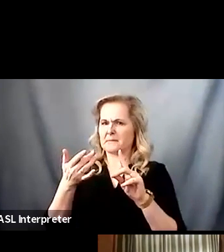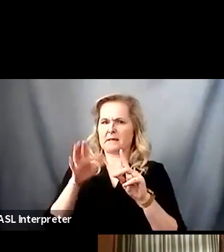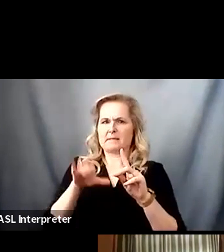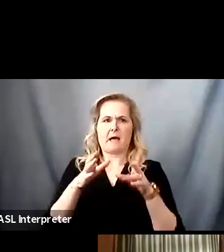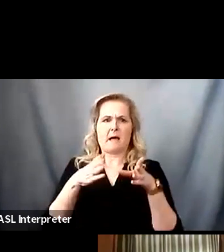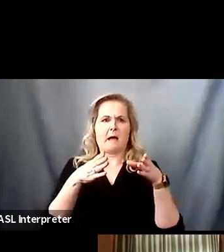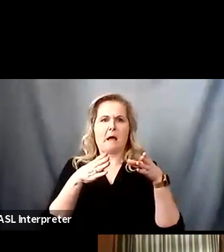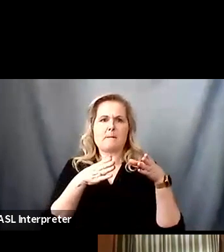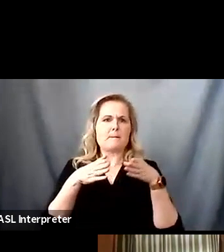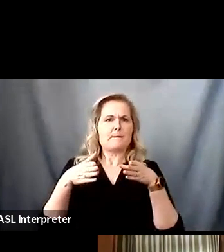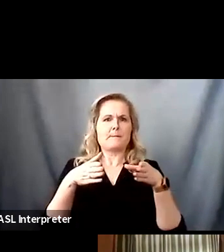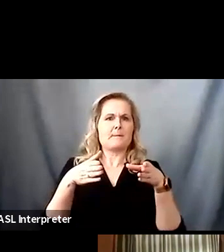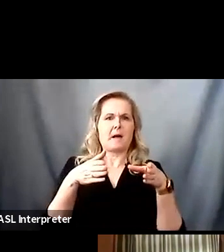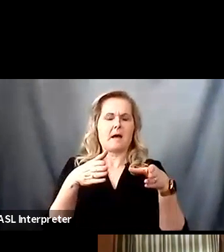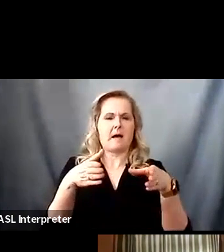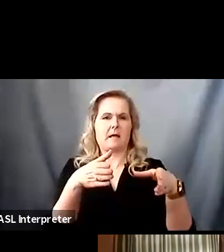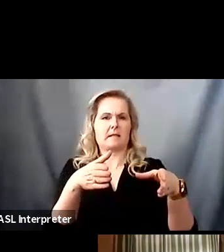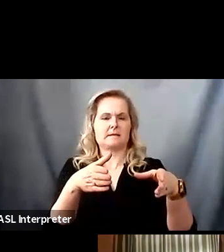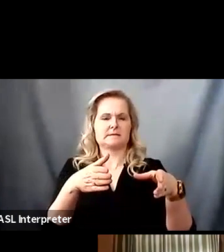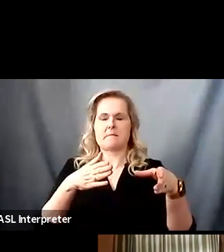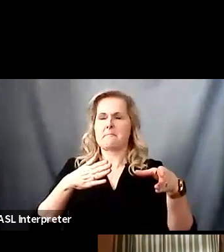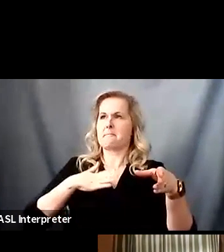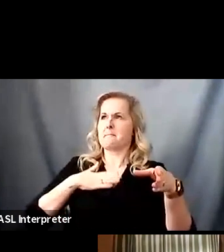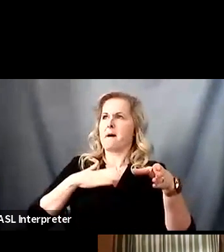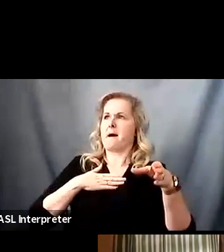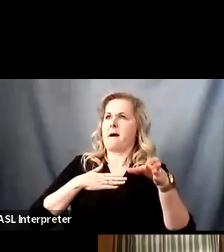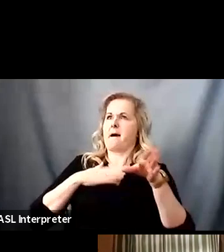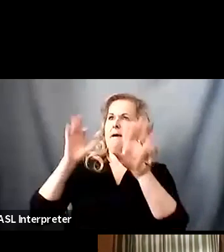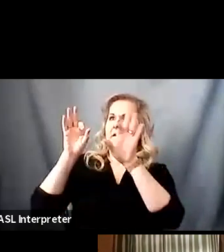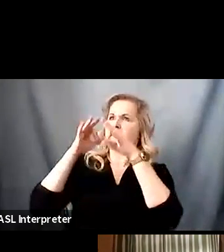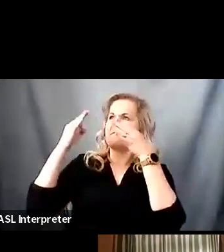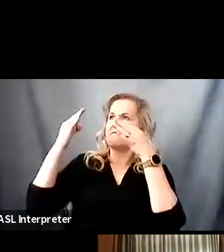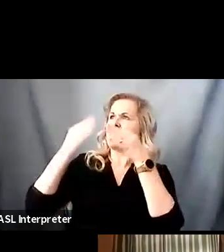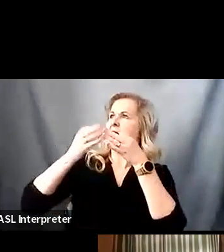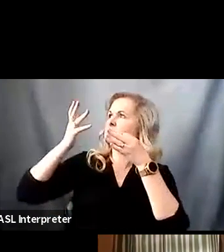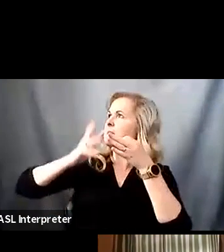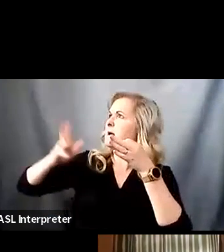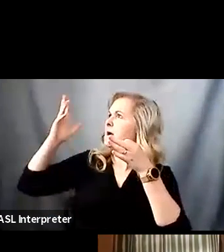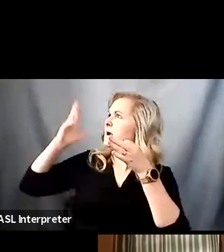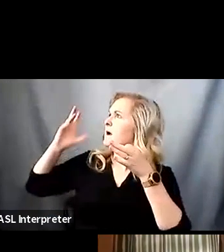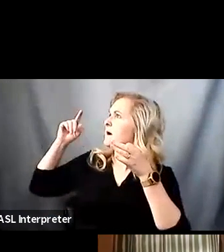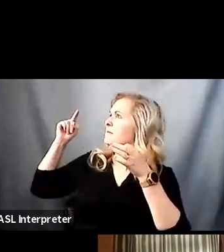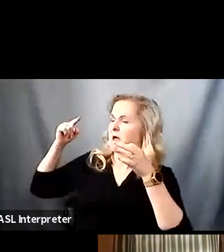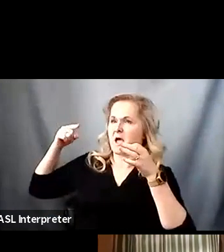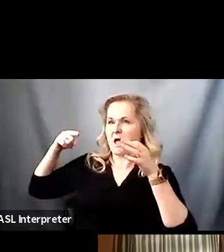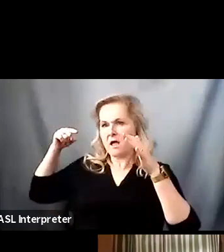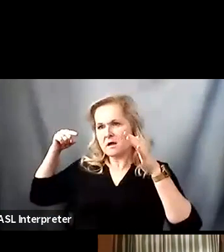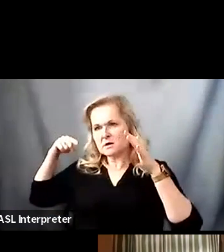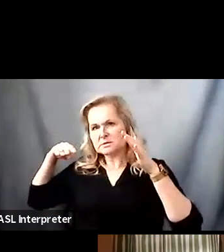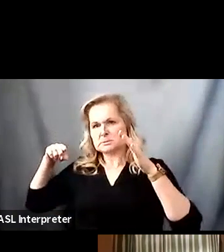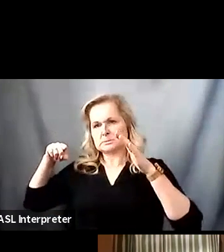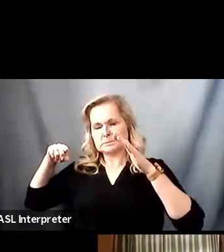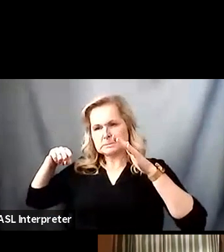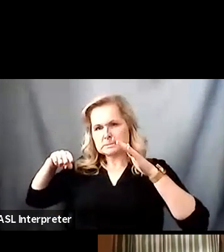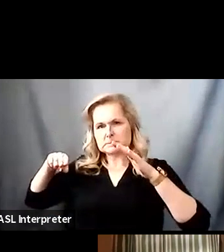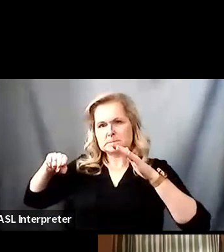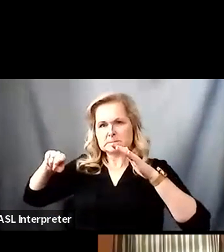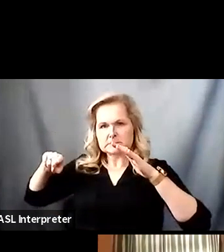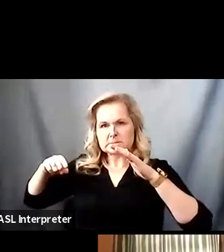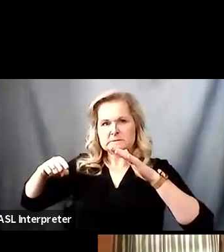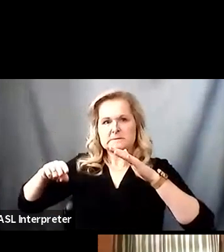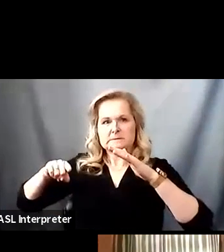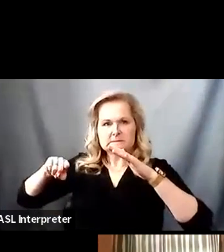paths that my family trees have rooted through from east to